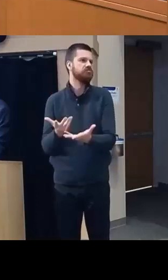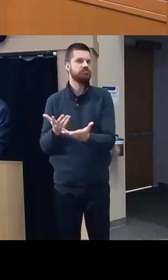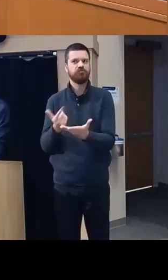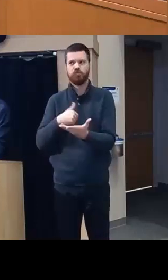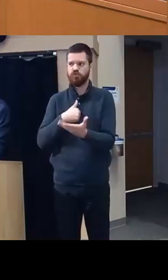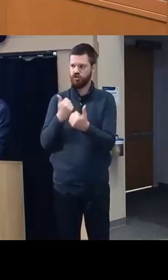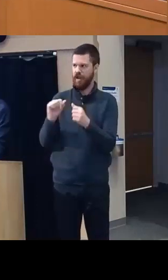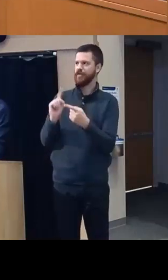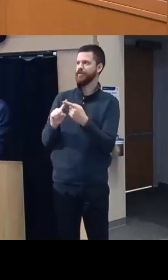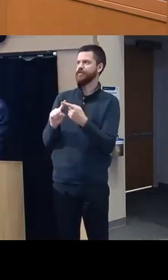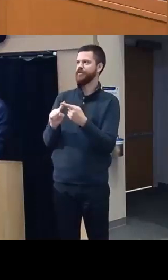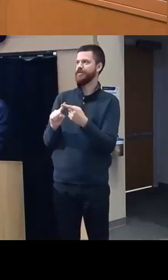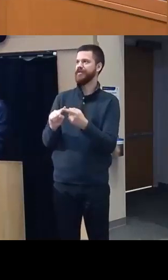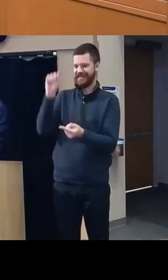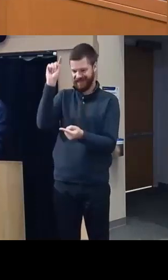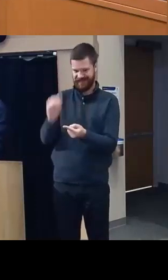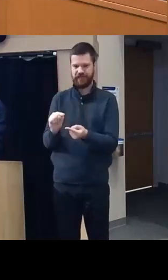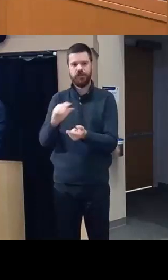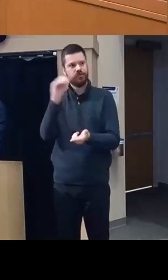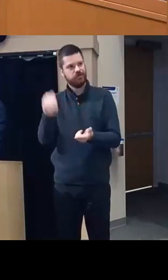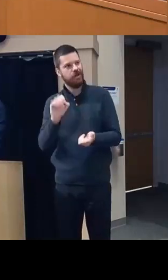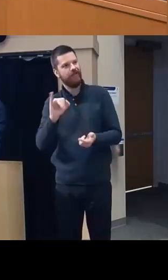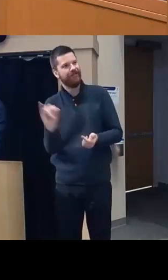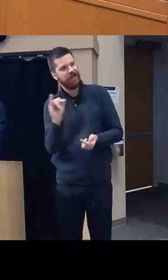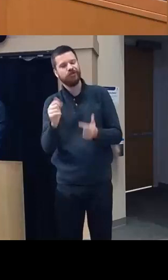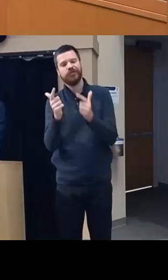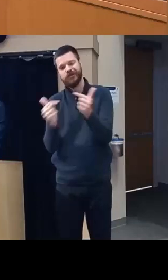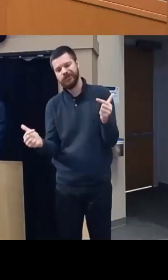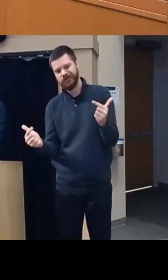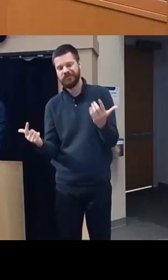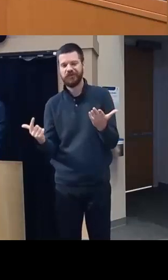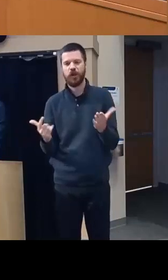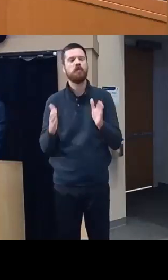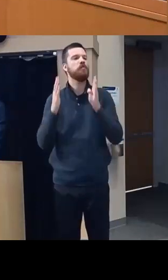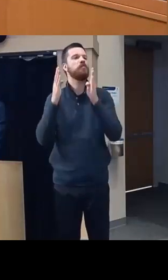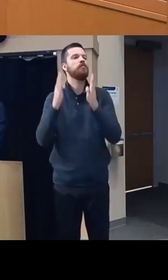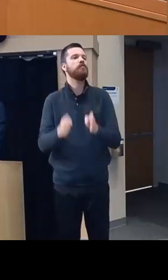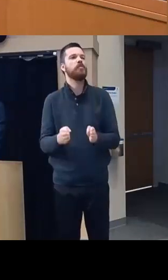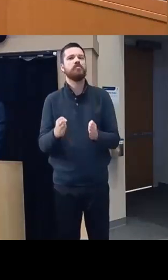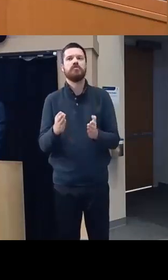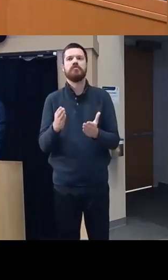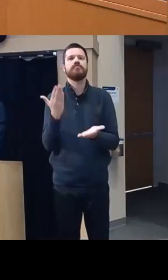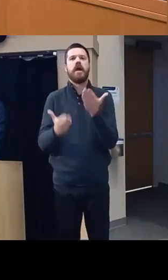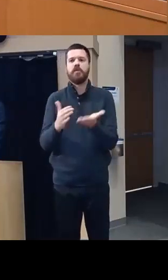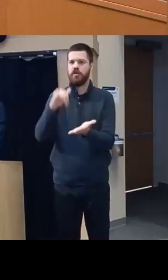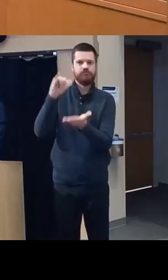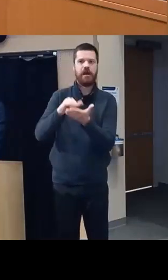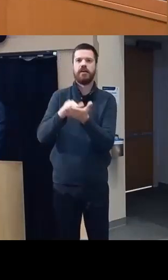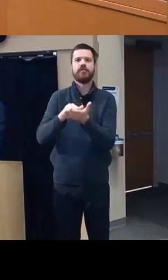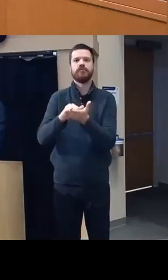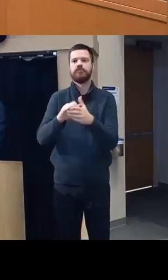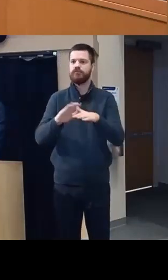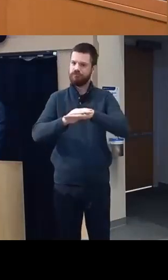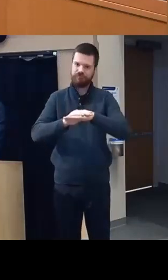because we're trying to decrease rates of infection and things like that. A person may not be completely abstinent to decrease